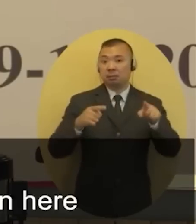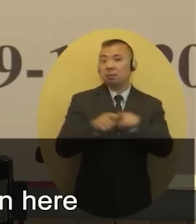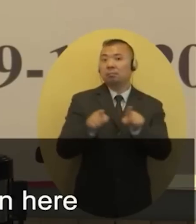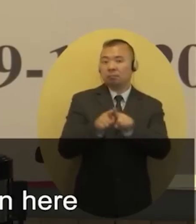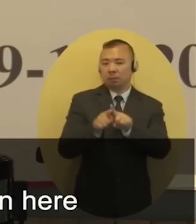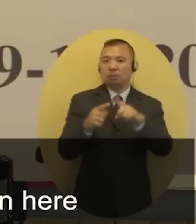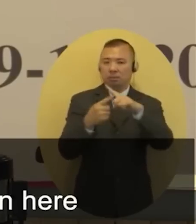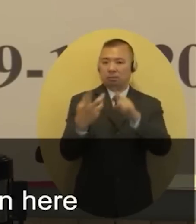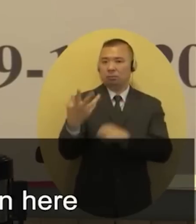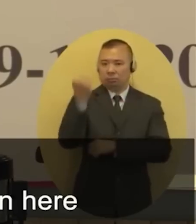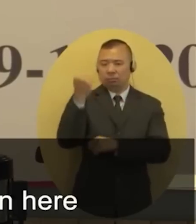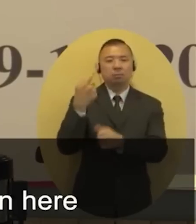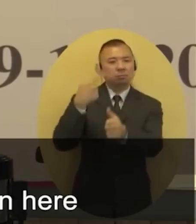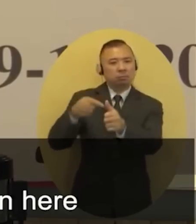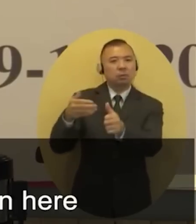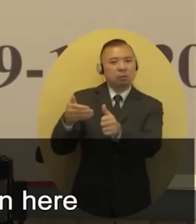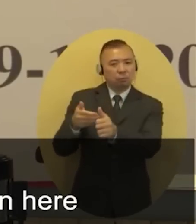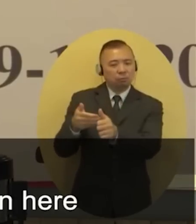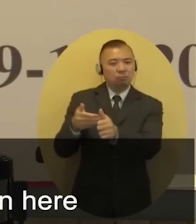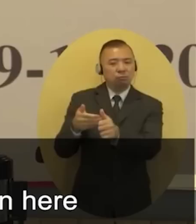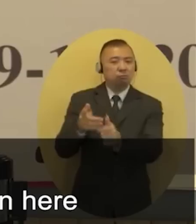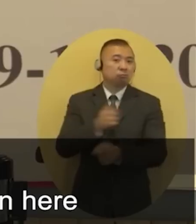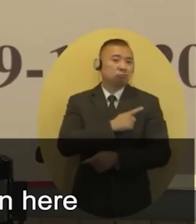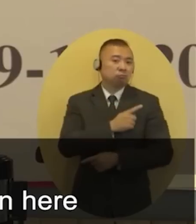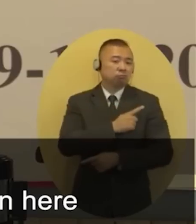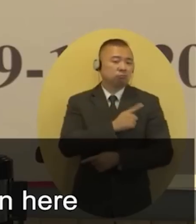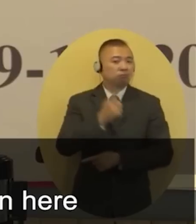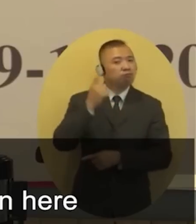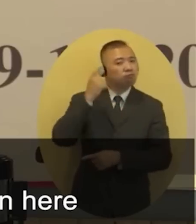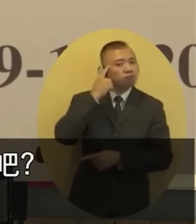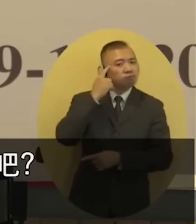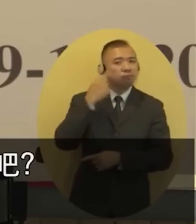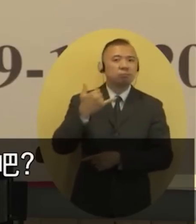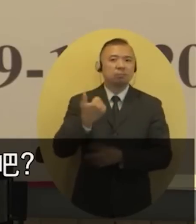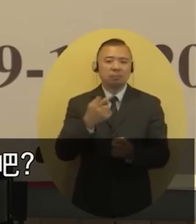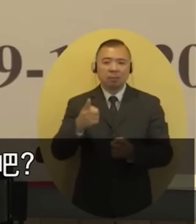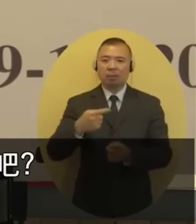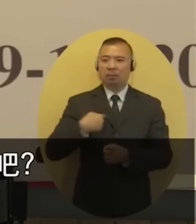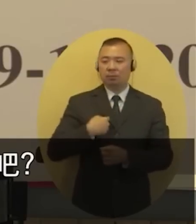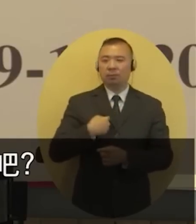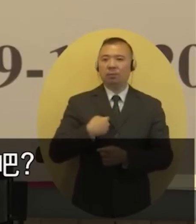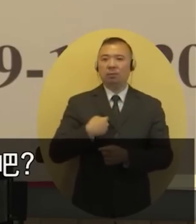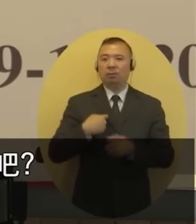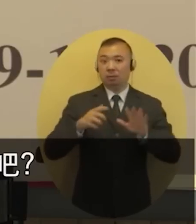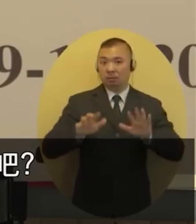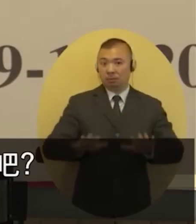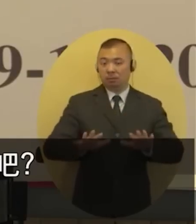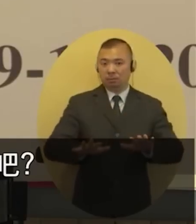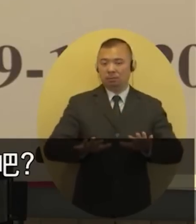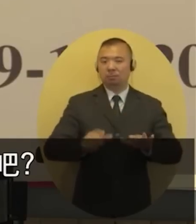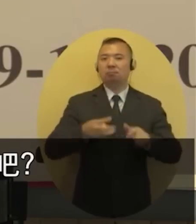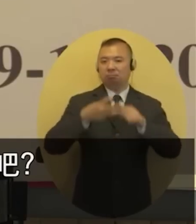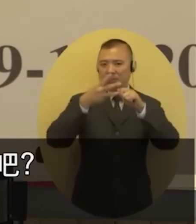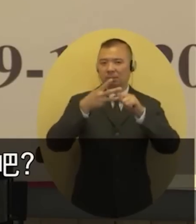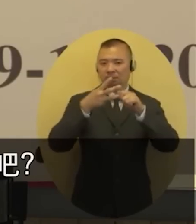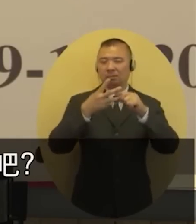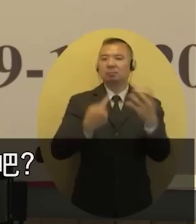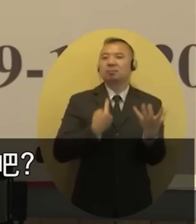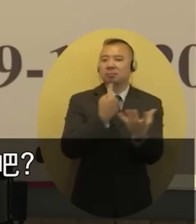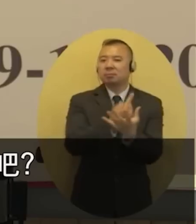mind you, this is now the third time that I have been here. On the average, that's